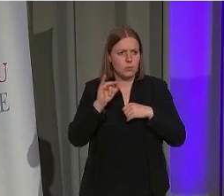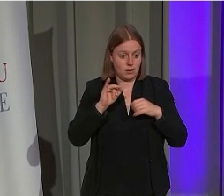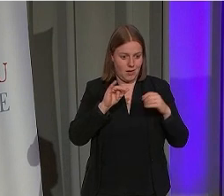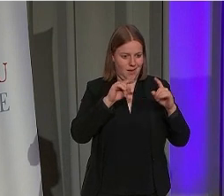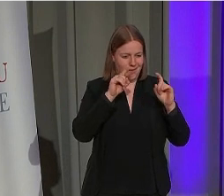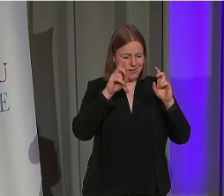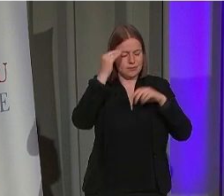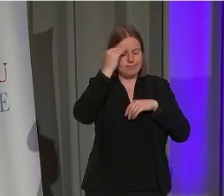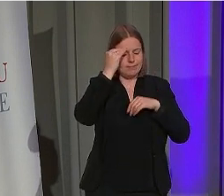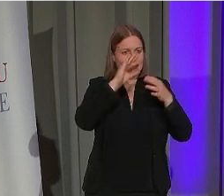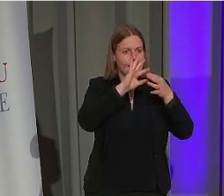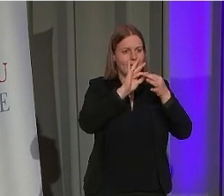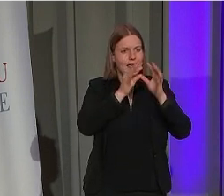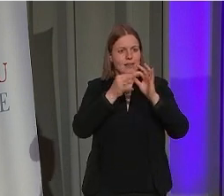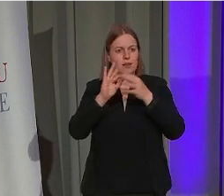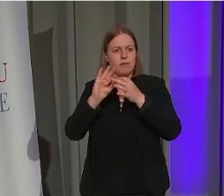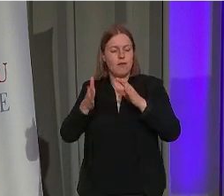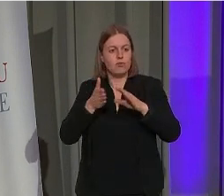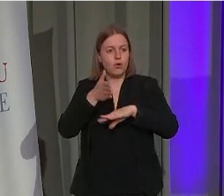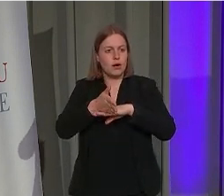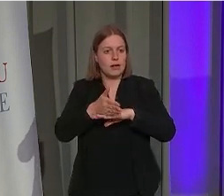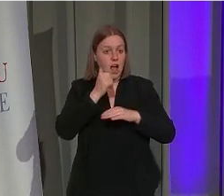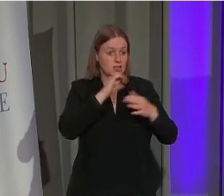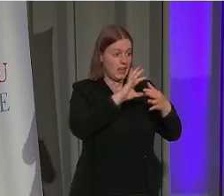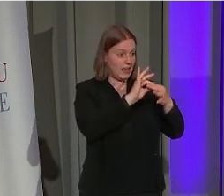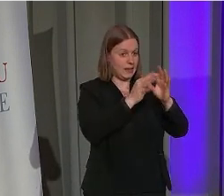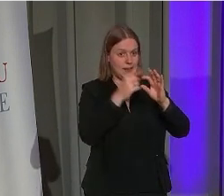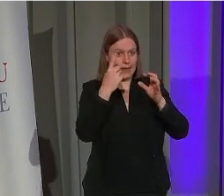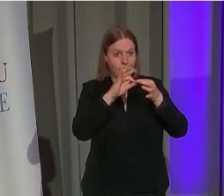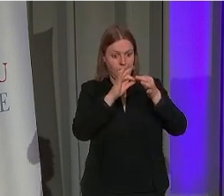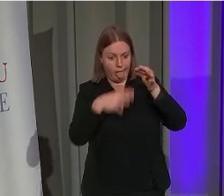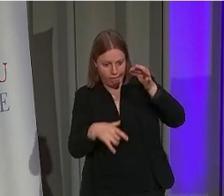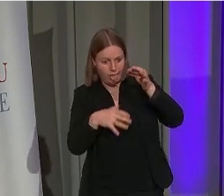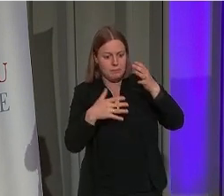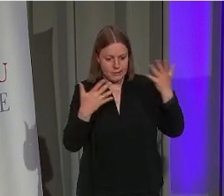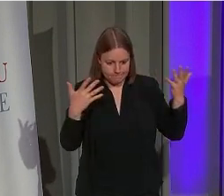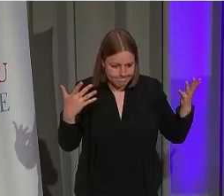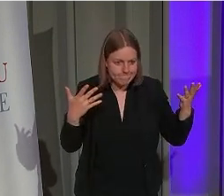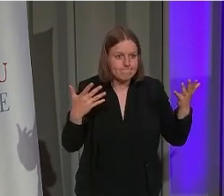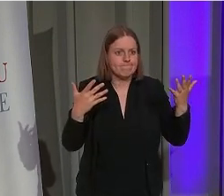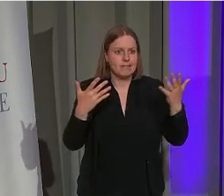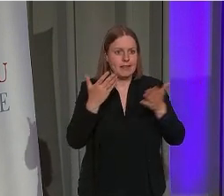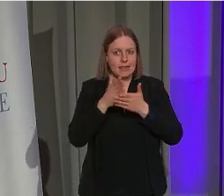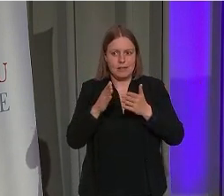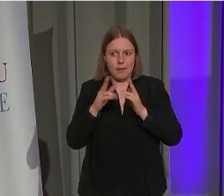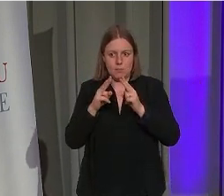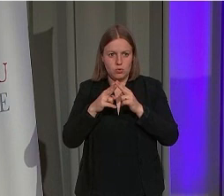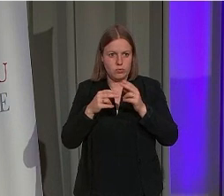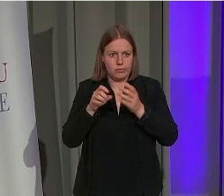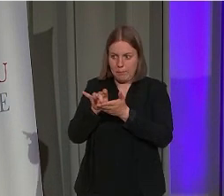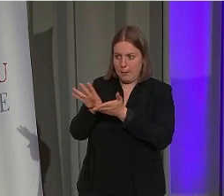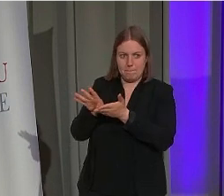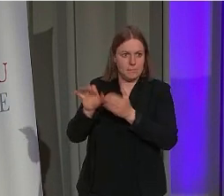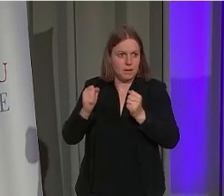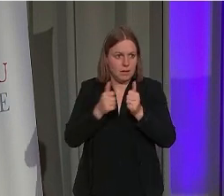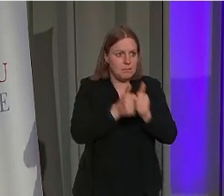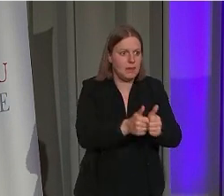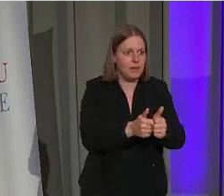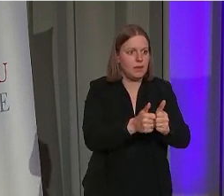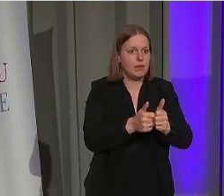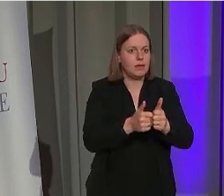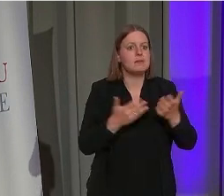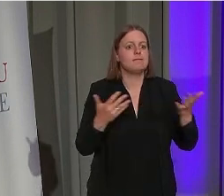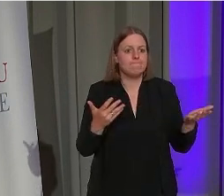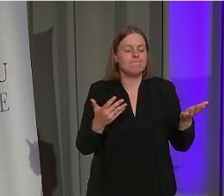is always the chain of accessibility. When the chain of accessibility is disturbed, then part of your visit